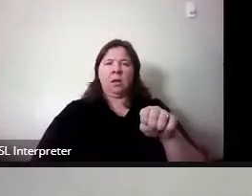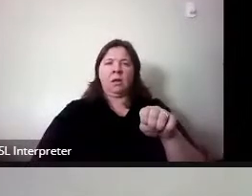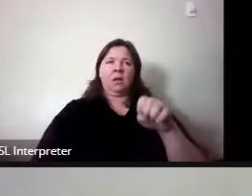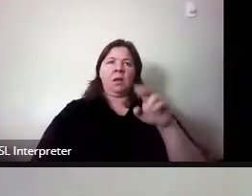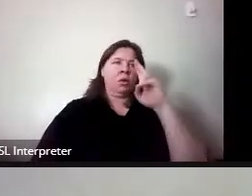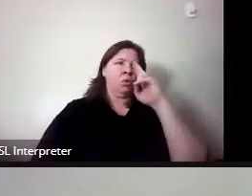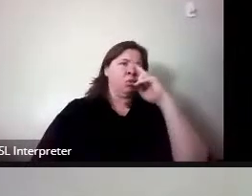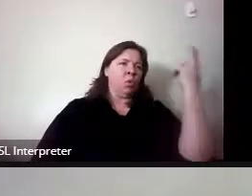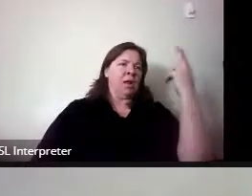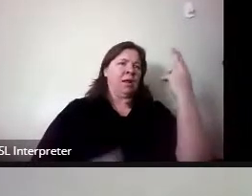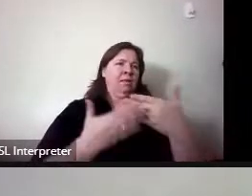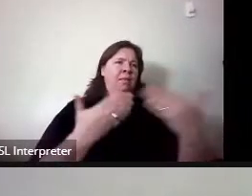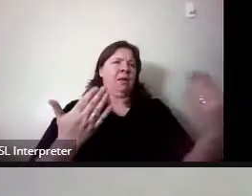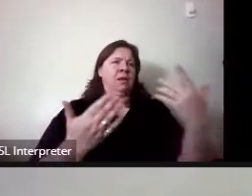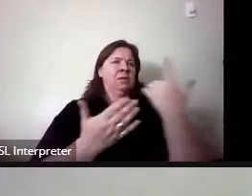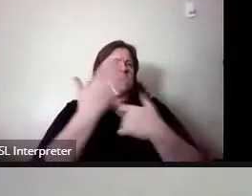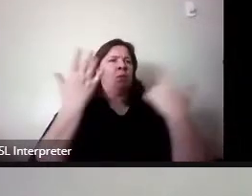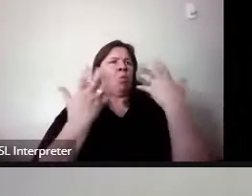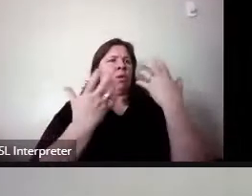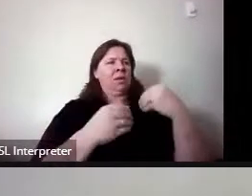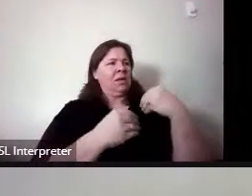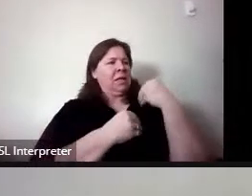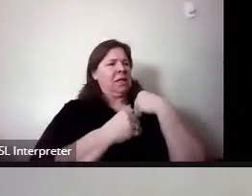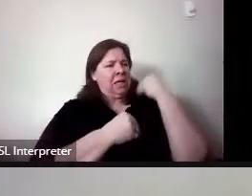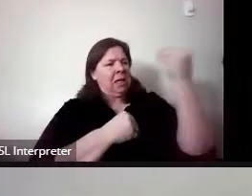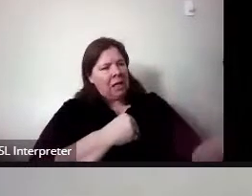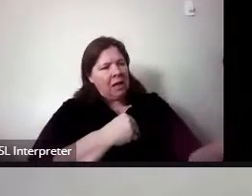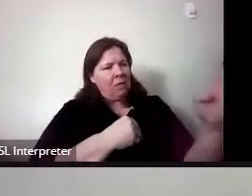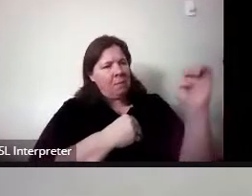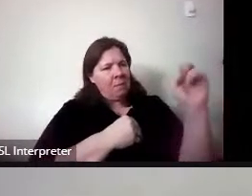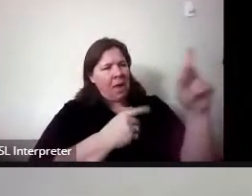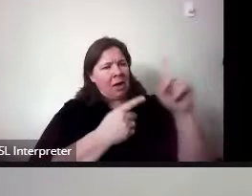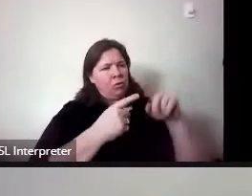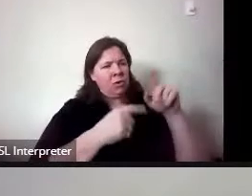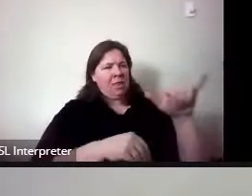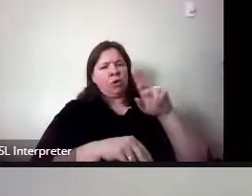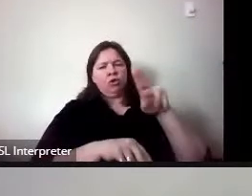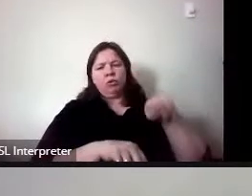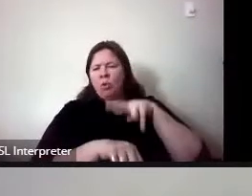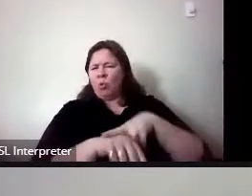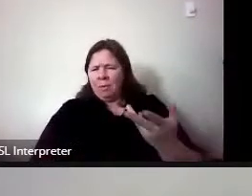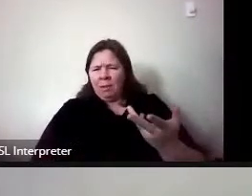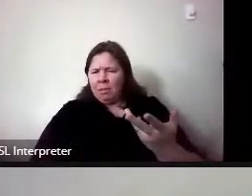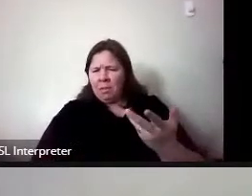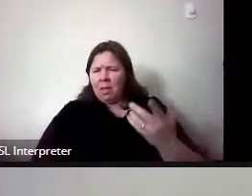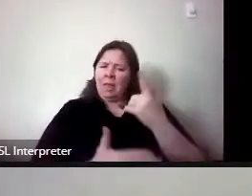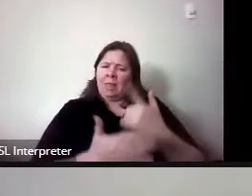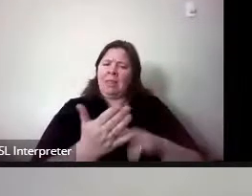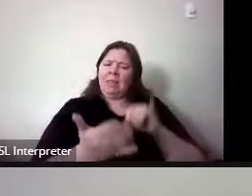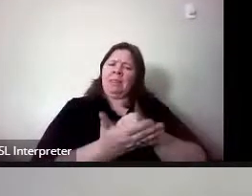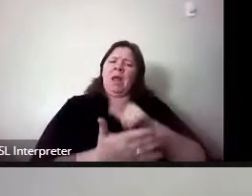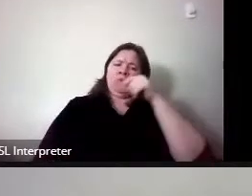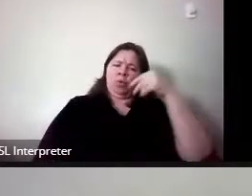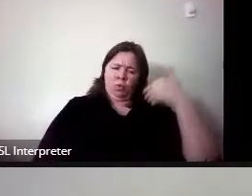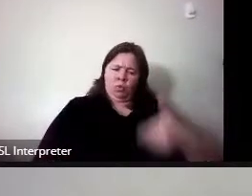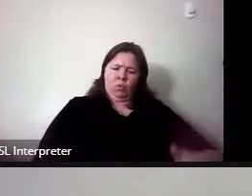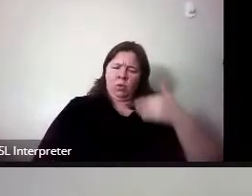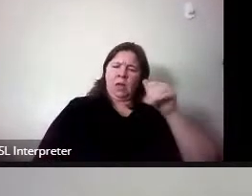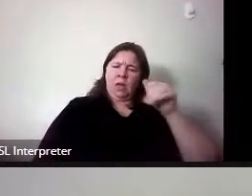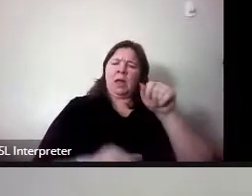to hear that somebody wants to give back. That should be the norm, because that is who we are as